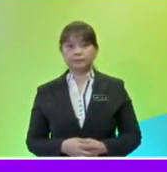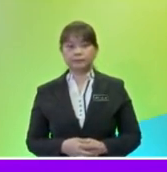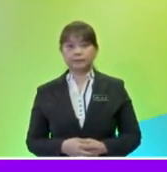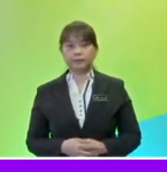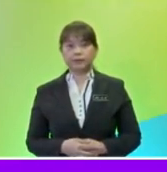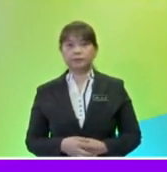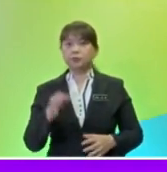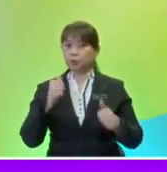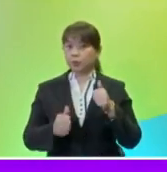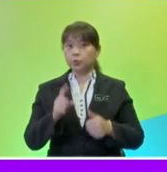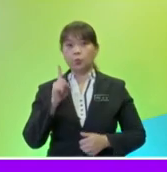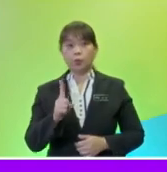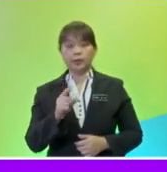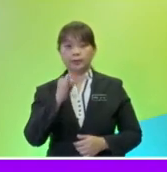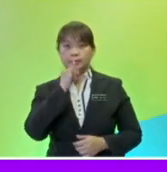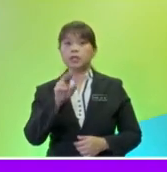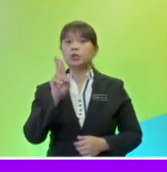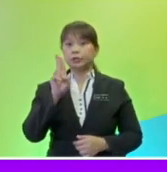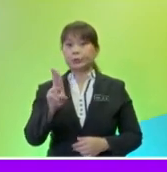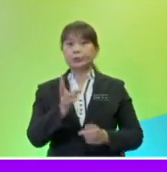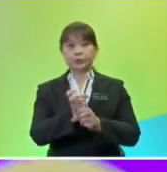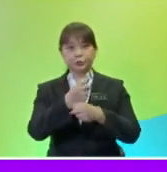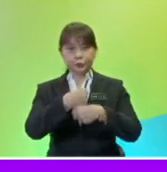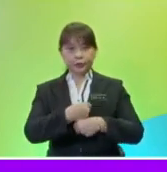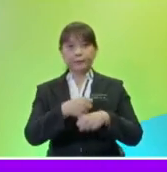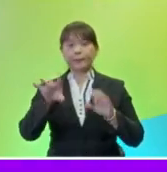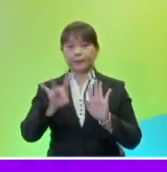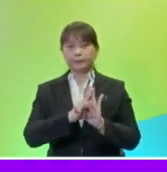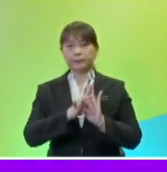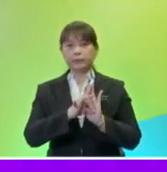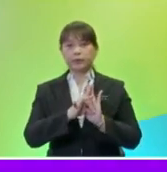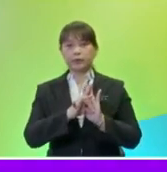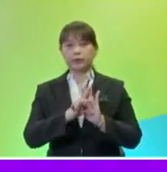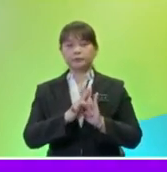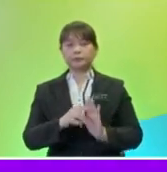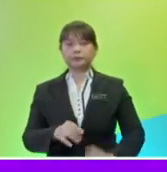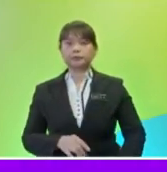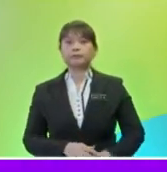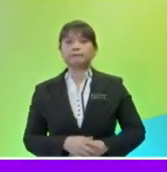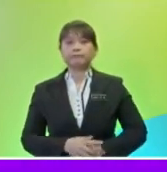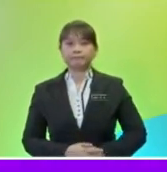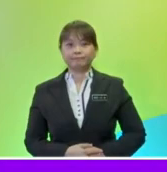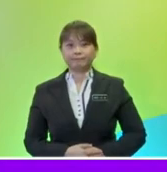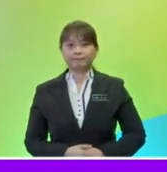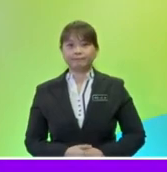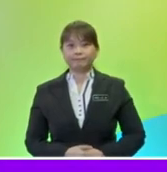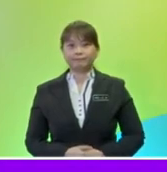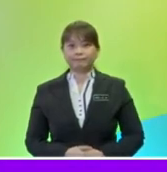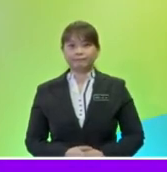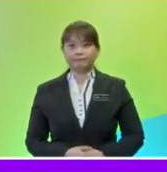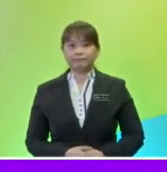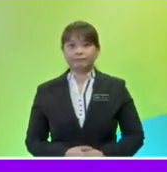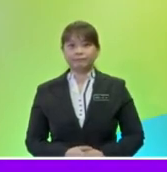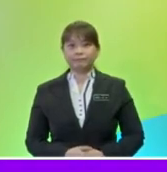one is the U-shaped magnet? The U-shaped magnet. Okay. Chuka chuka chuka chuka chuka chuka chuka chuka